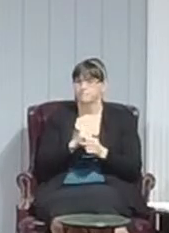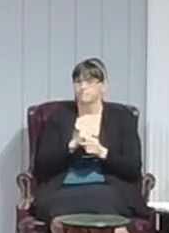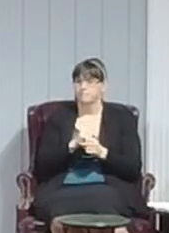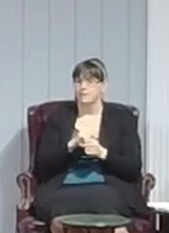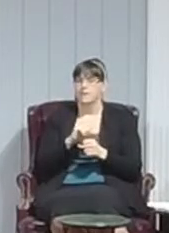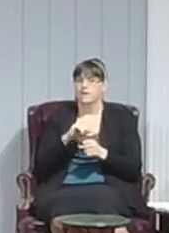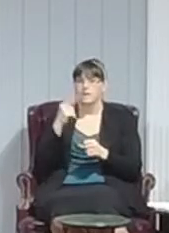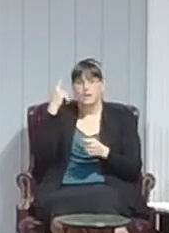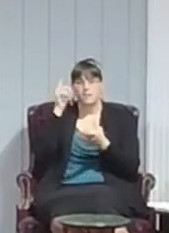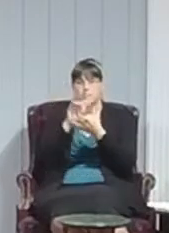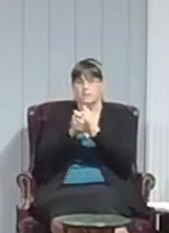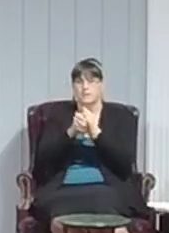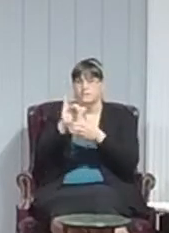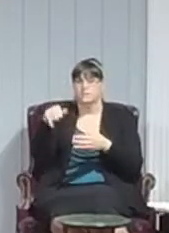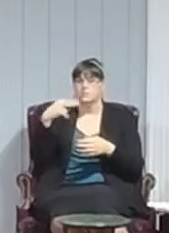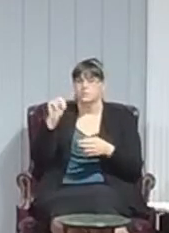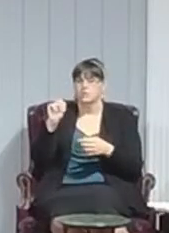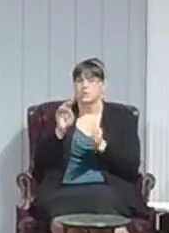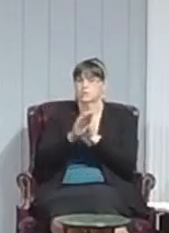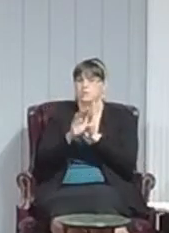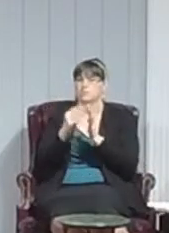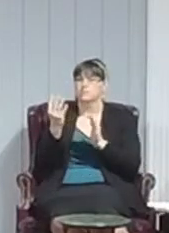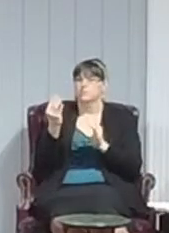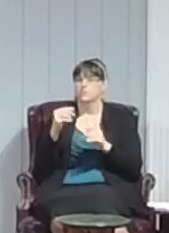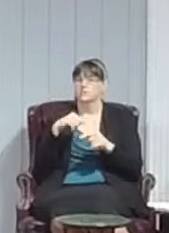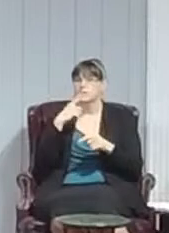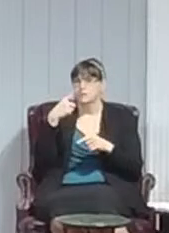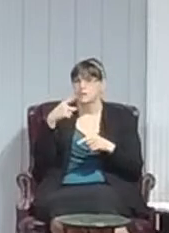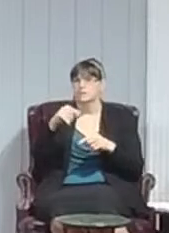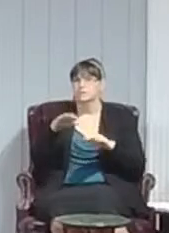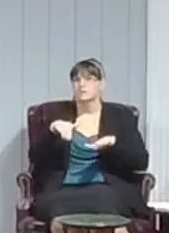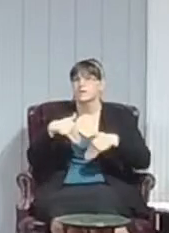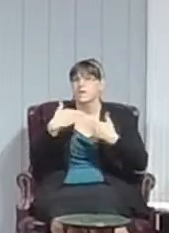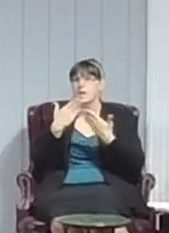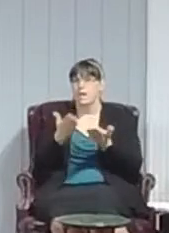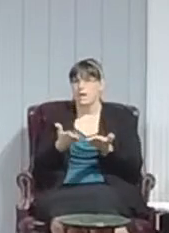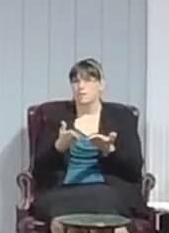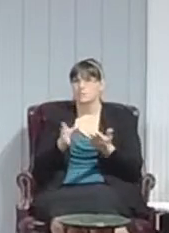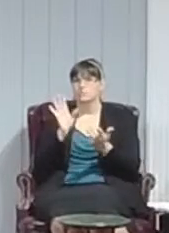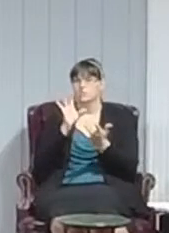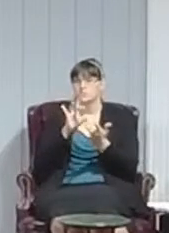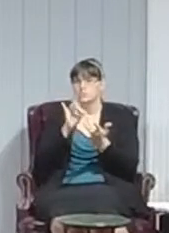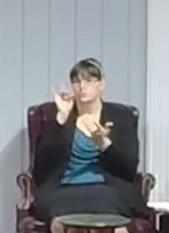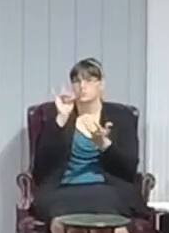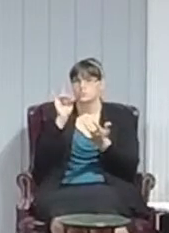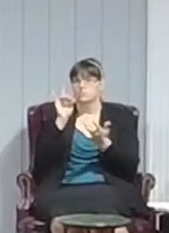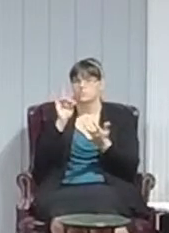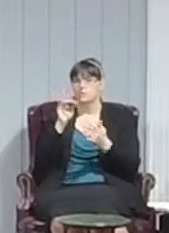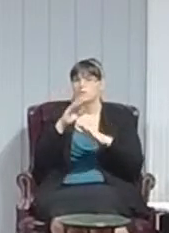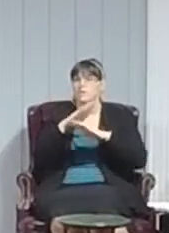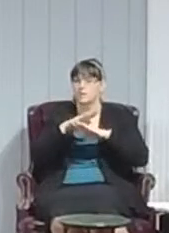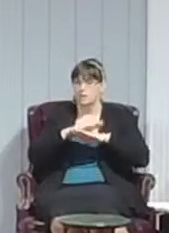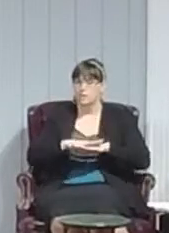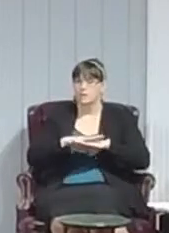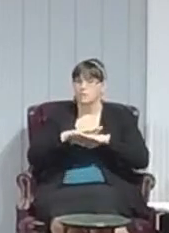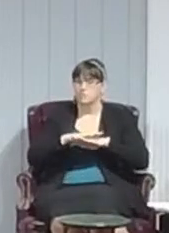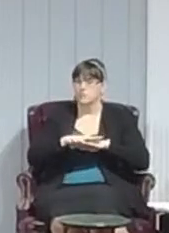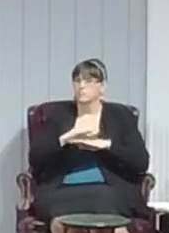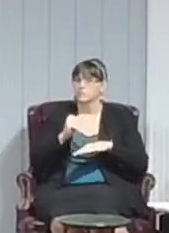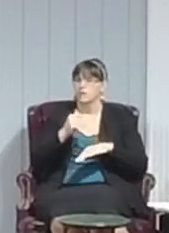chapter 14 tells us how to choose an untroubled heart.